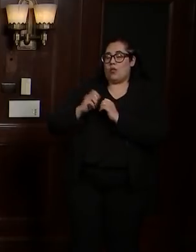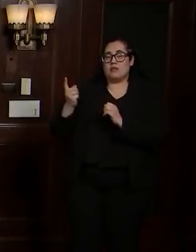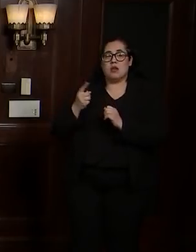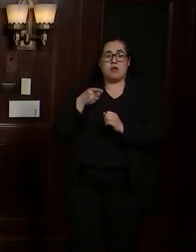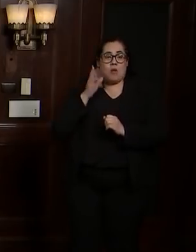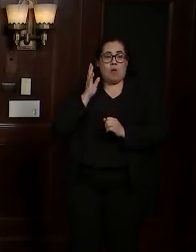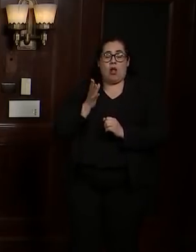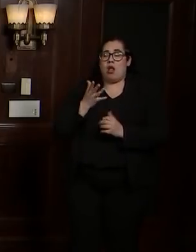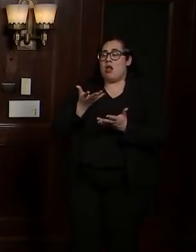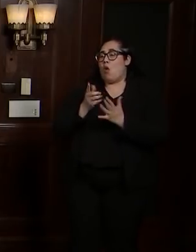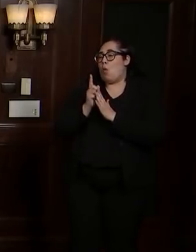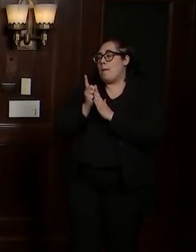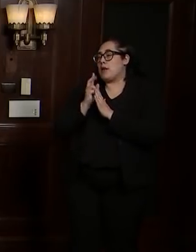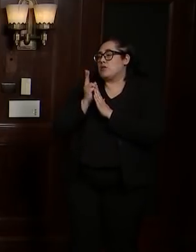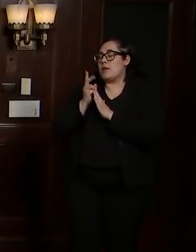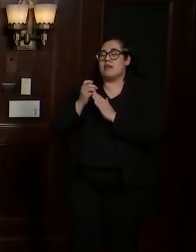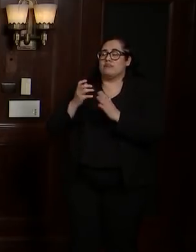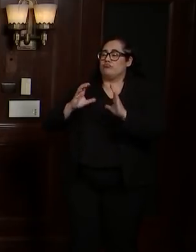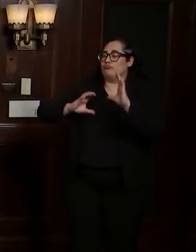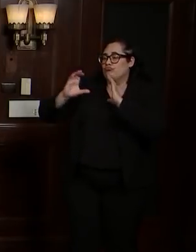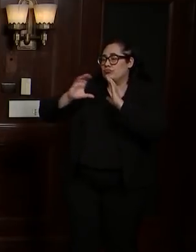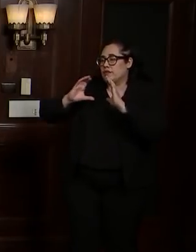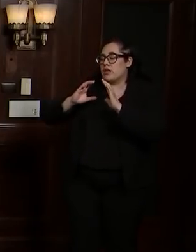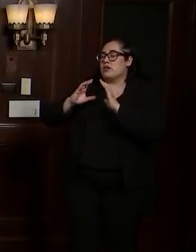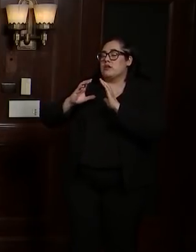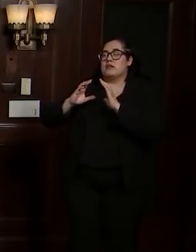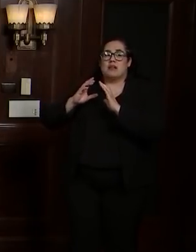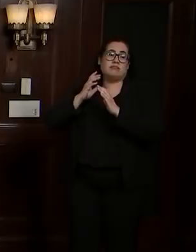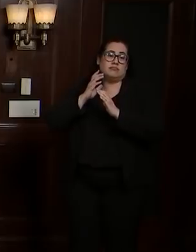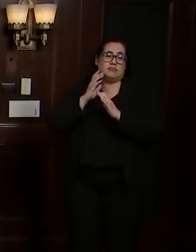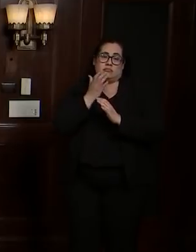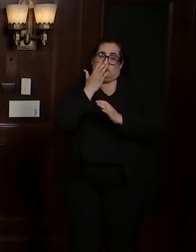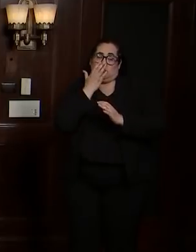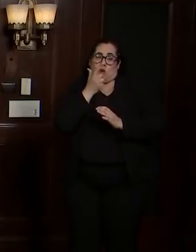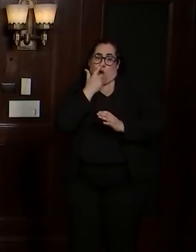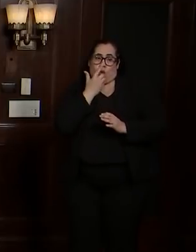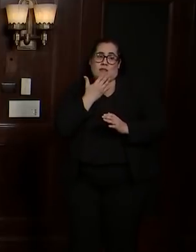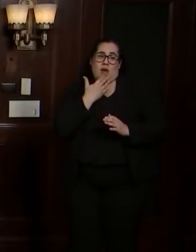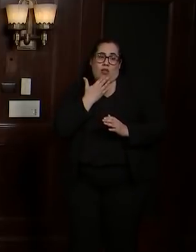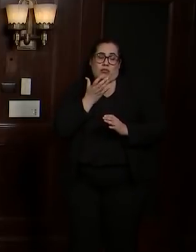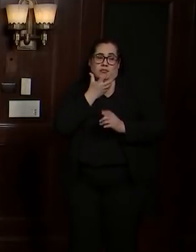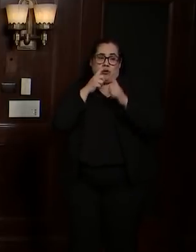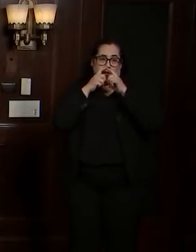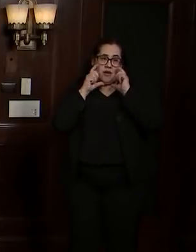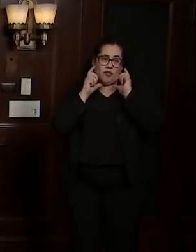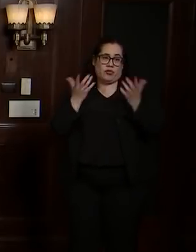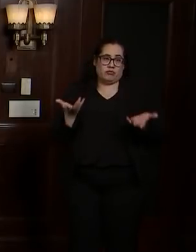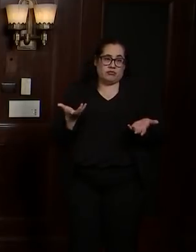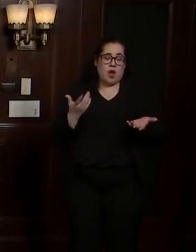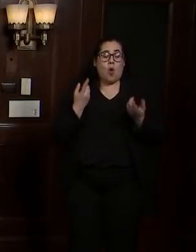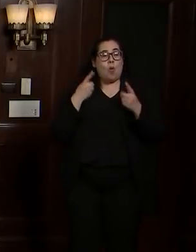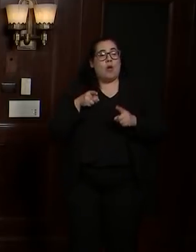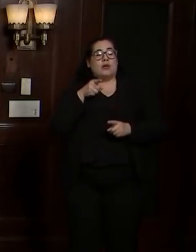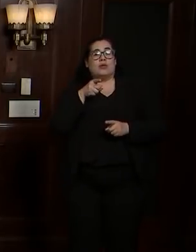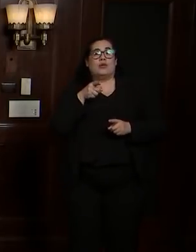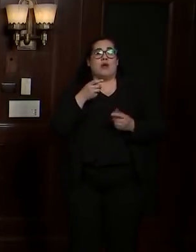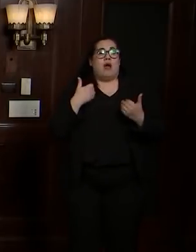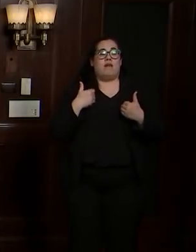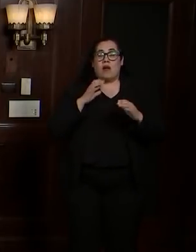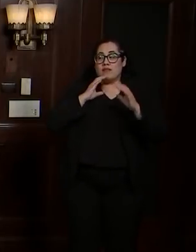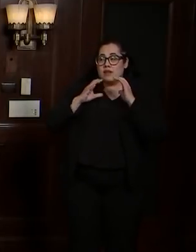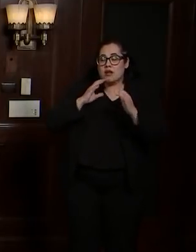and you're going to spend 1 or 2 minutes having that conversation, cover your nose, cover your mouth whenever you're